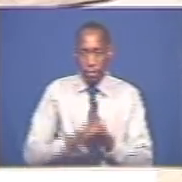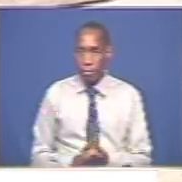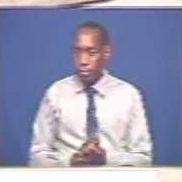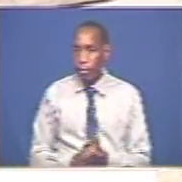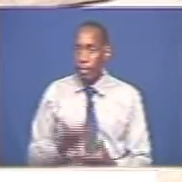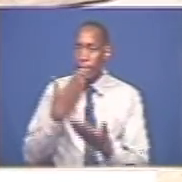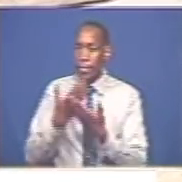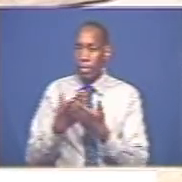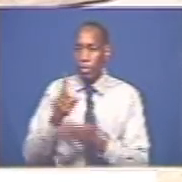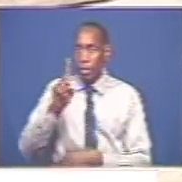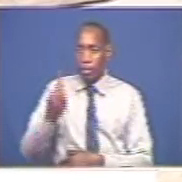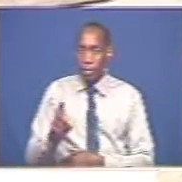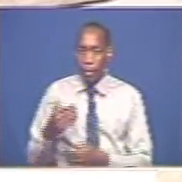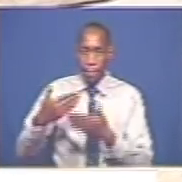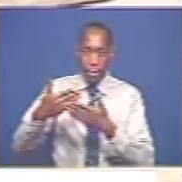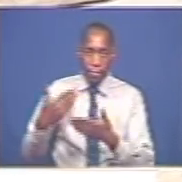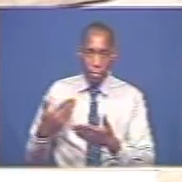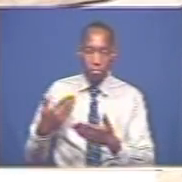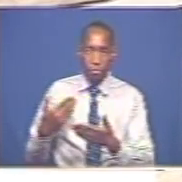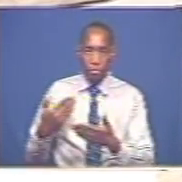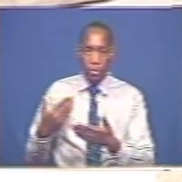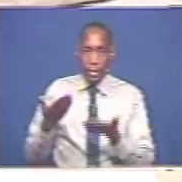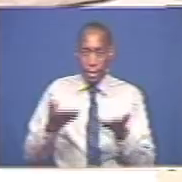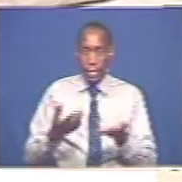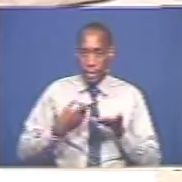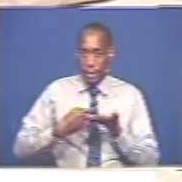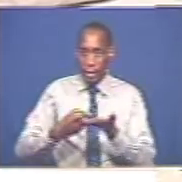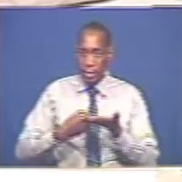question. Mm. I think the last time we were here, yeah. we were talking about the